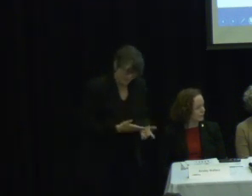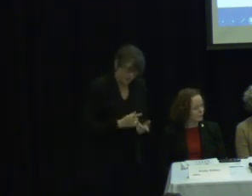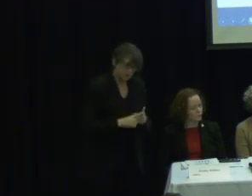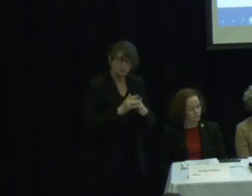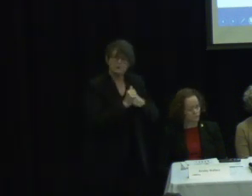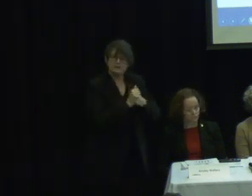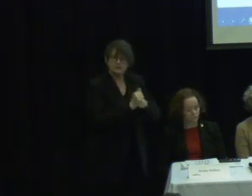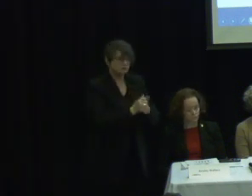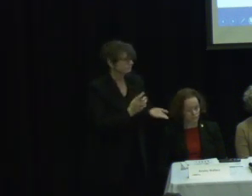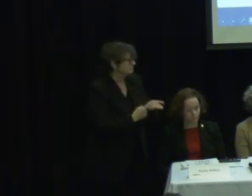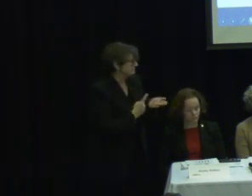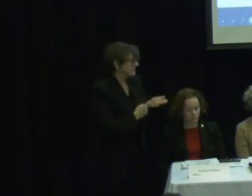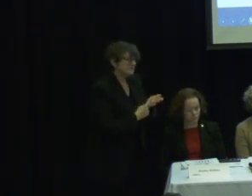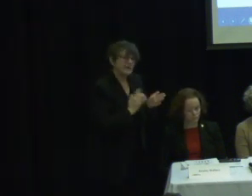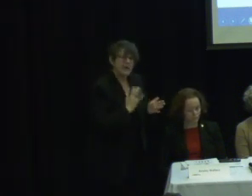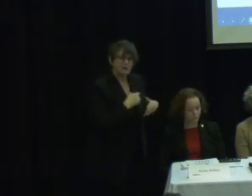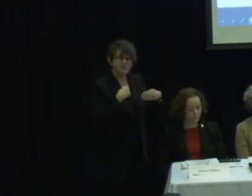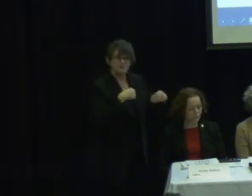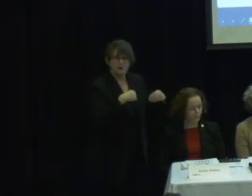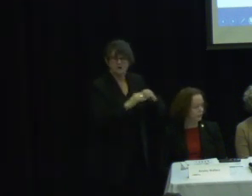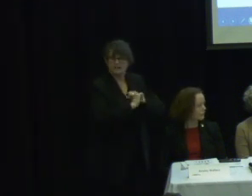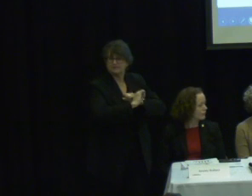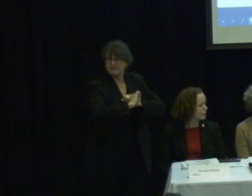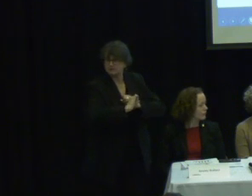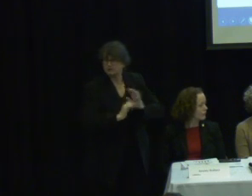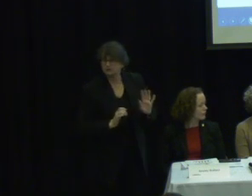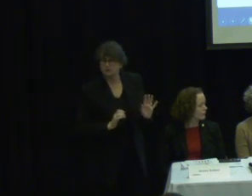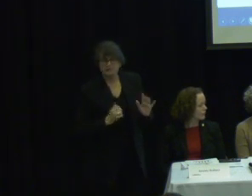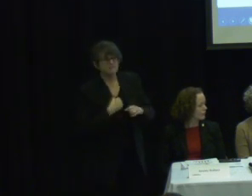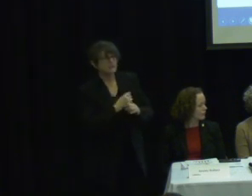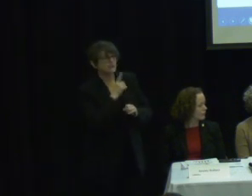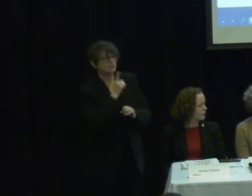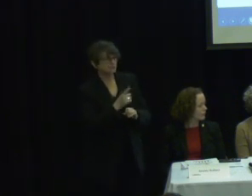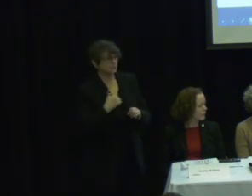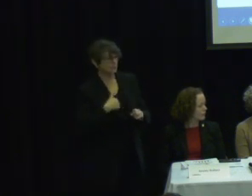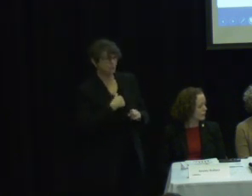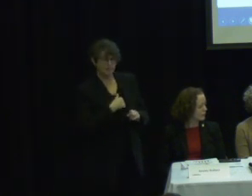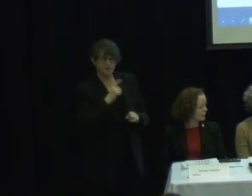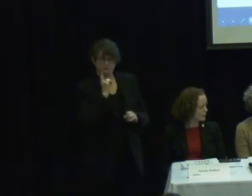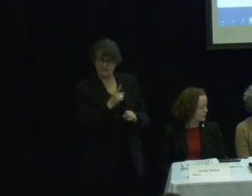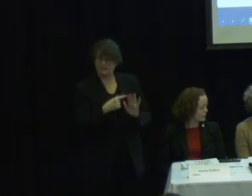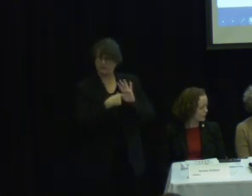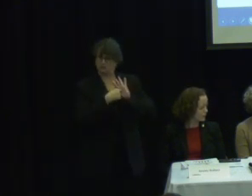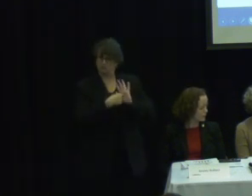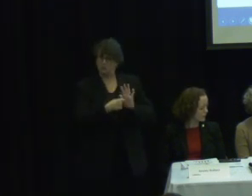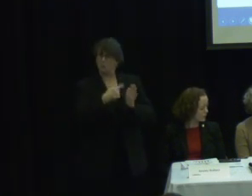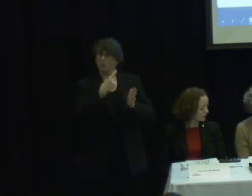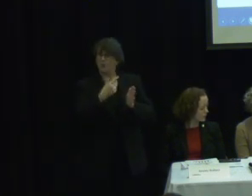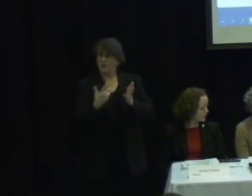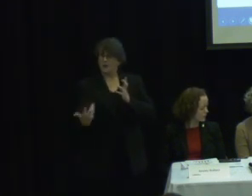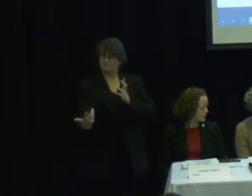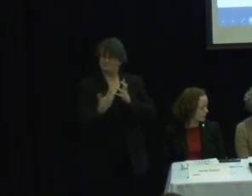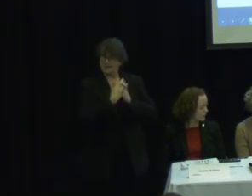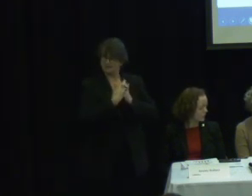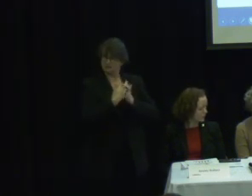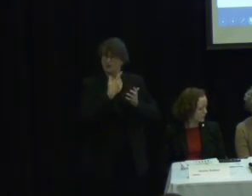and talking about this and making sure that it aligns with our which fortunately it does, it aligns so well with our